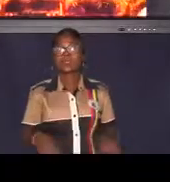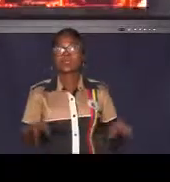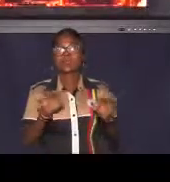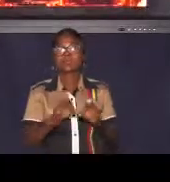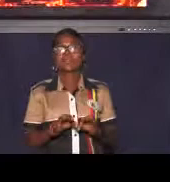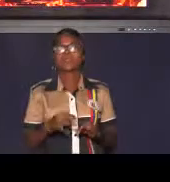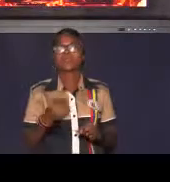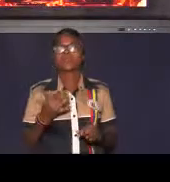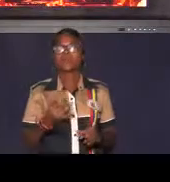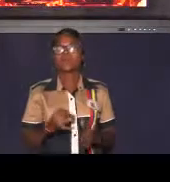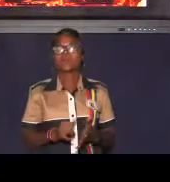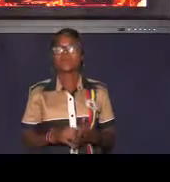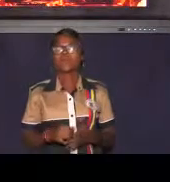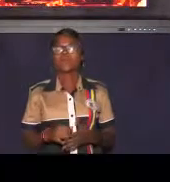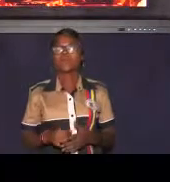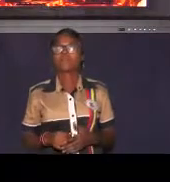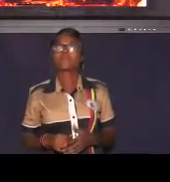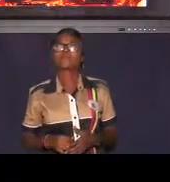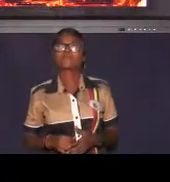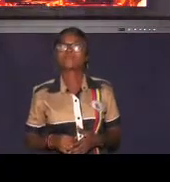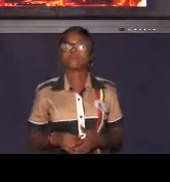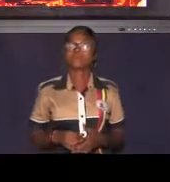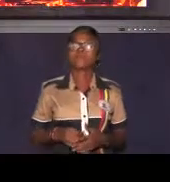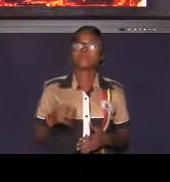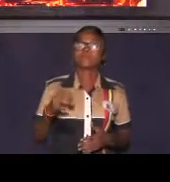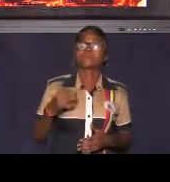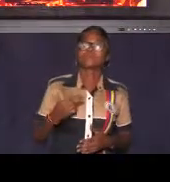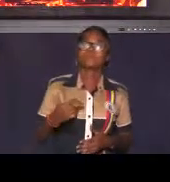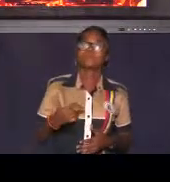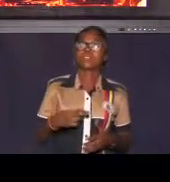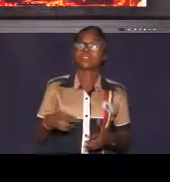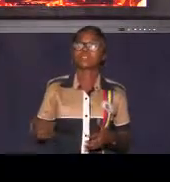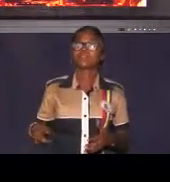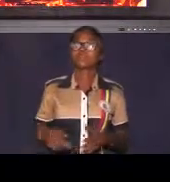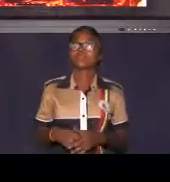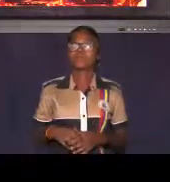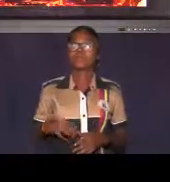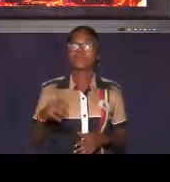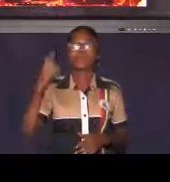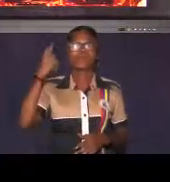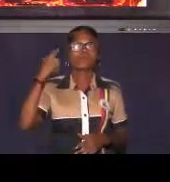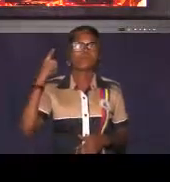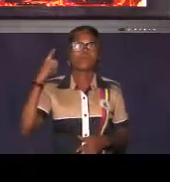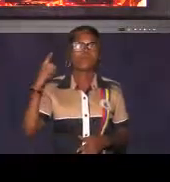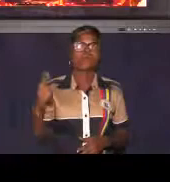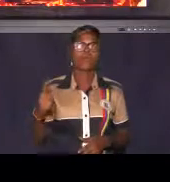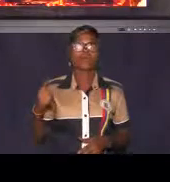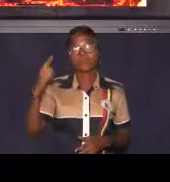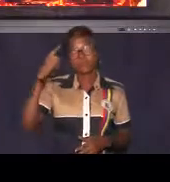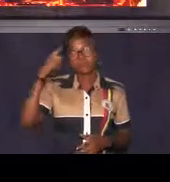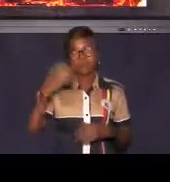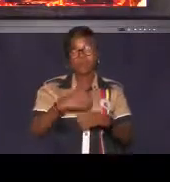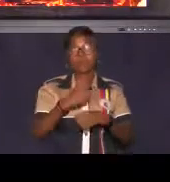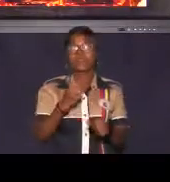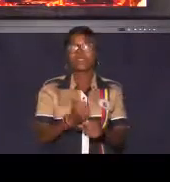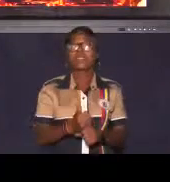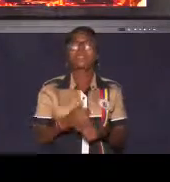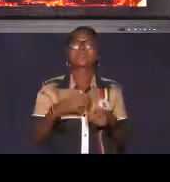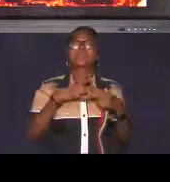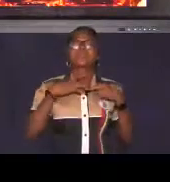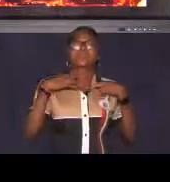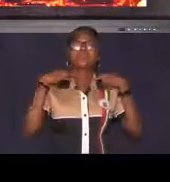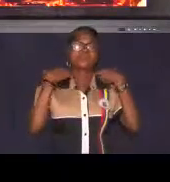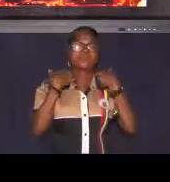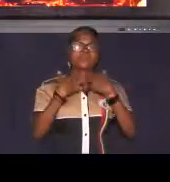another importance of mineral resources. Gold for making jewelries. You can see the gold that you